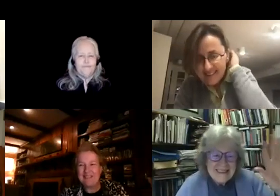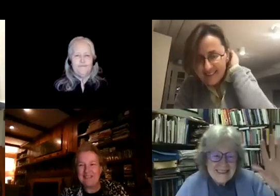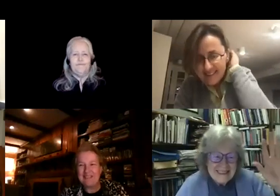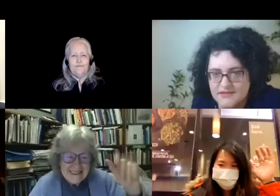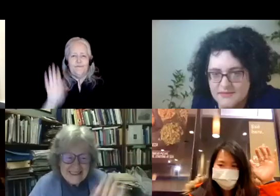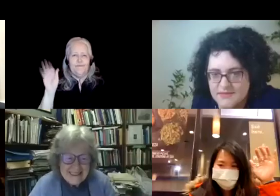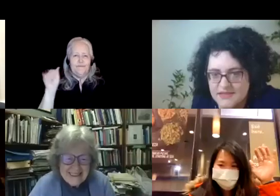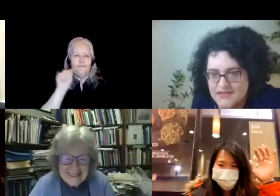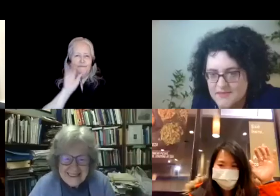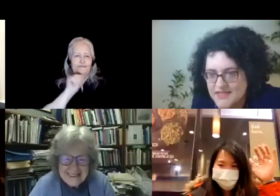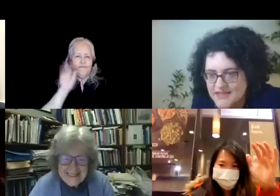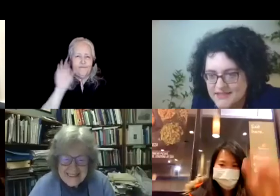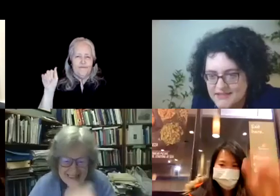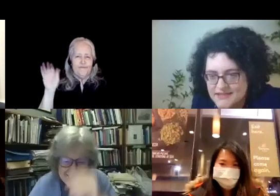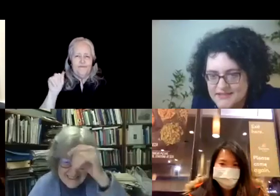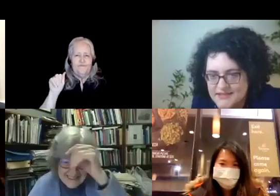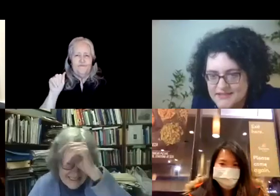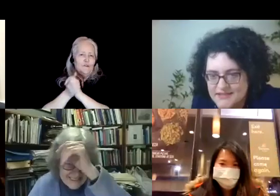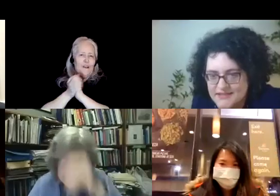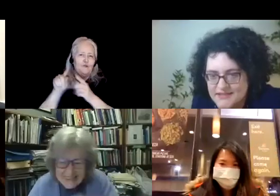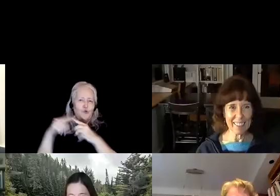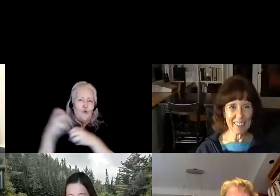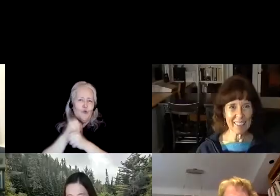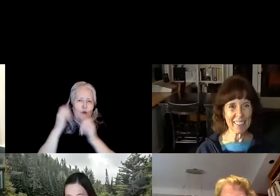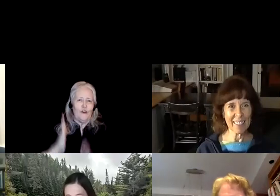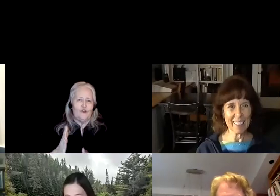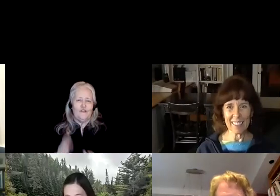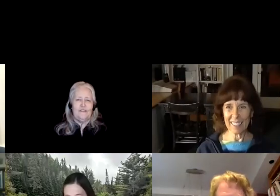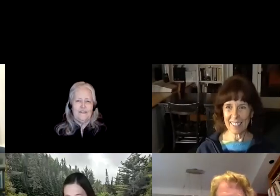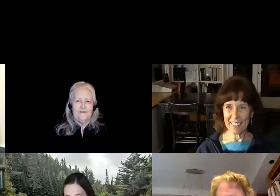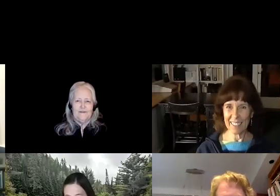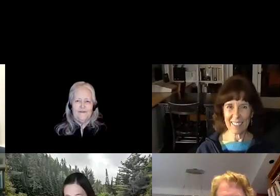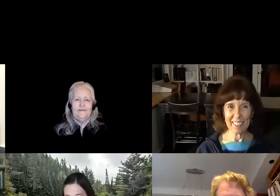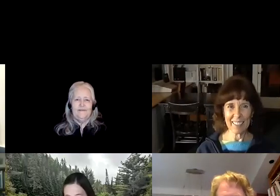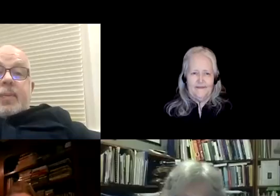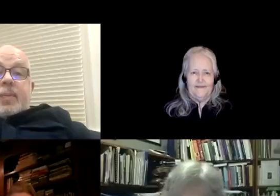Congratulations to the winners. Bye-bye. Bye-bye. Good night.